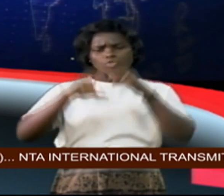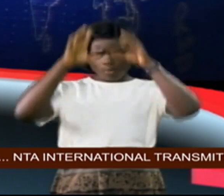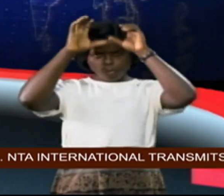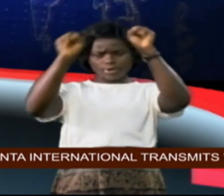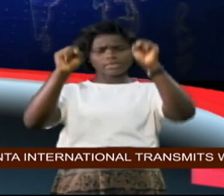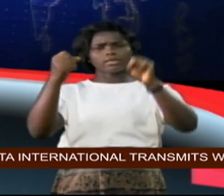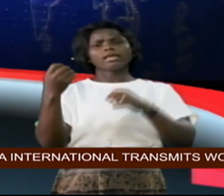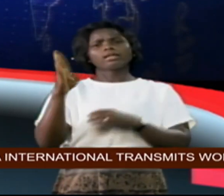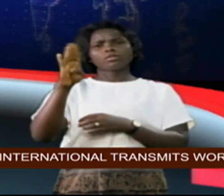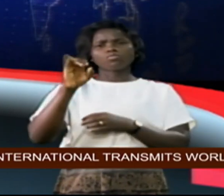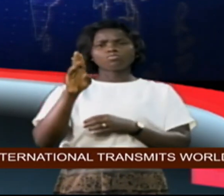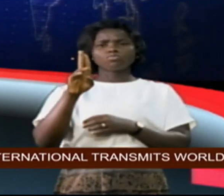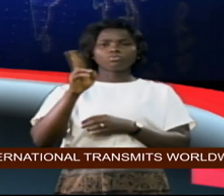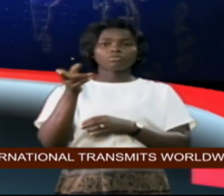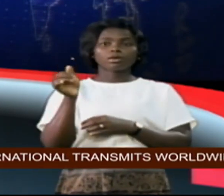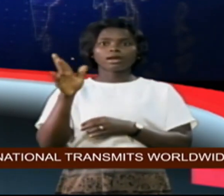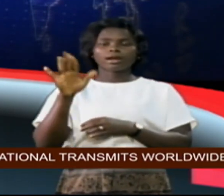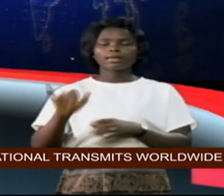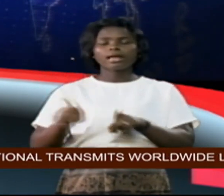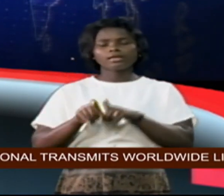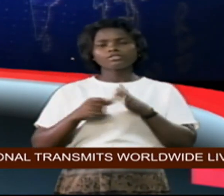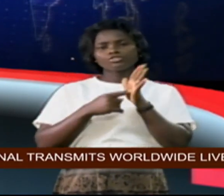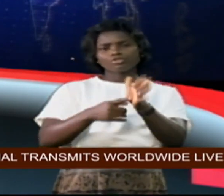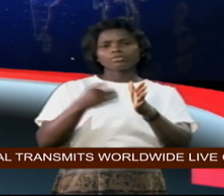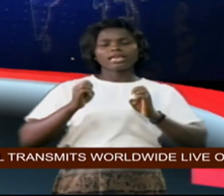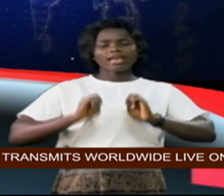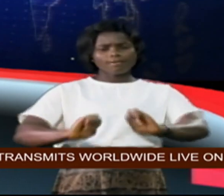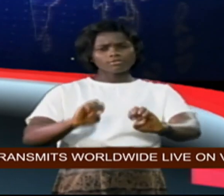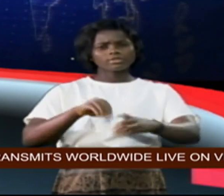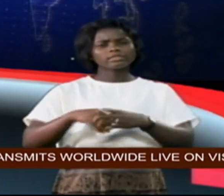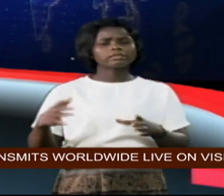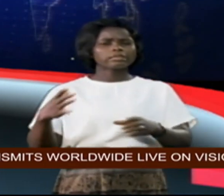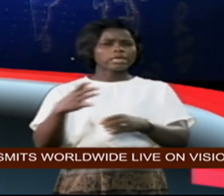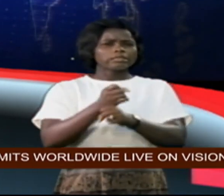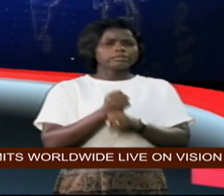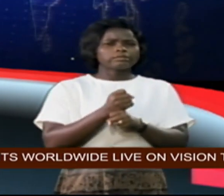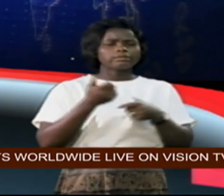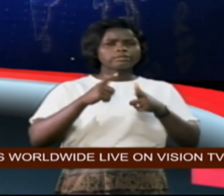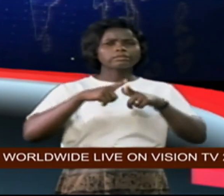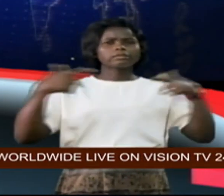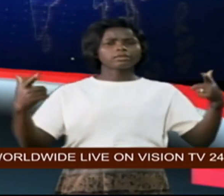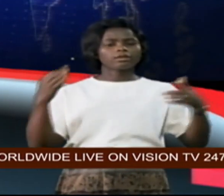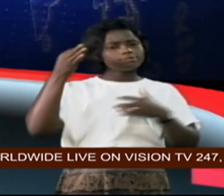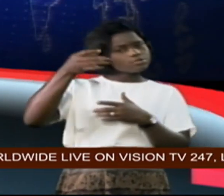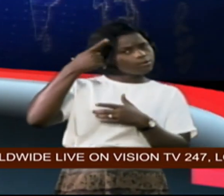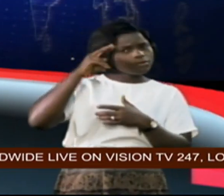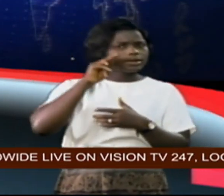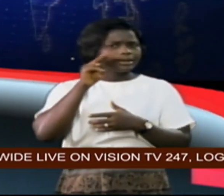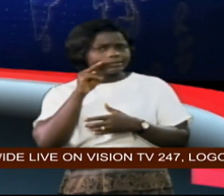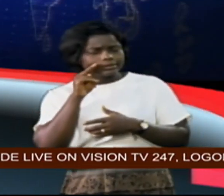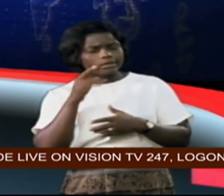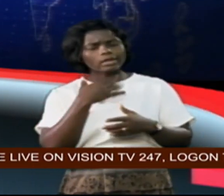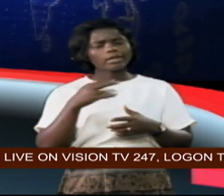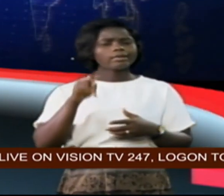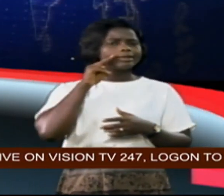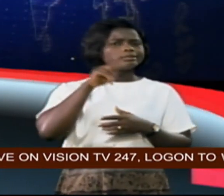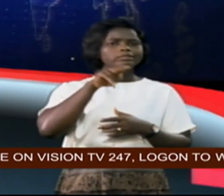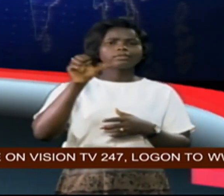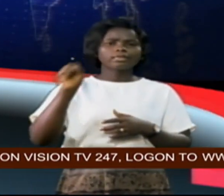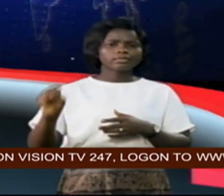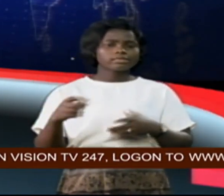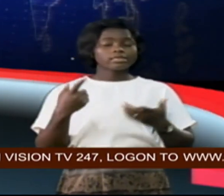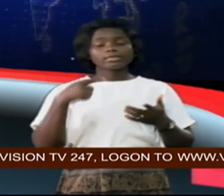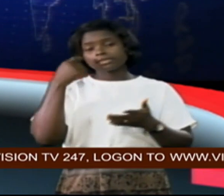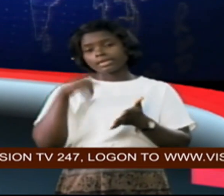Buhari as he sustains genuine efforts at achieving greater future for Nigeria and Nigerians. The Emir stated this